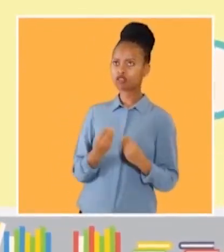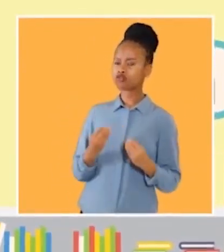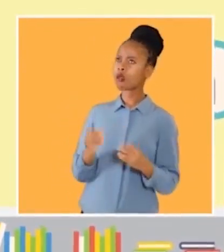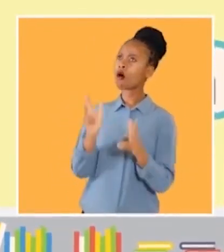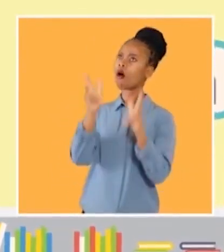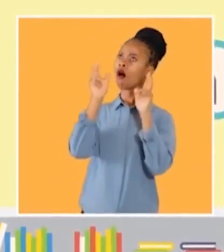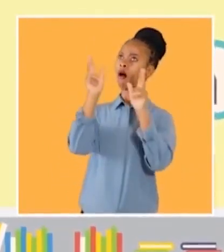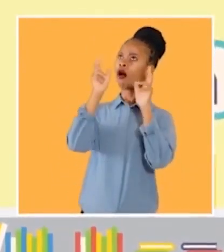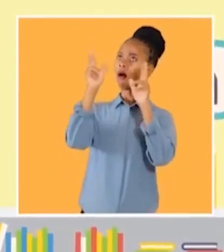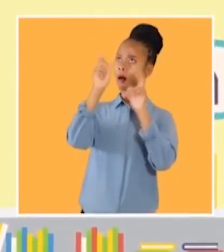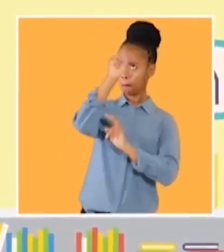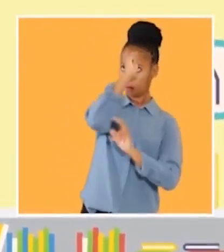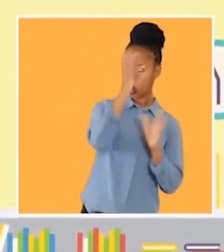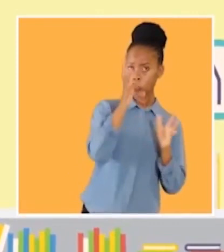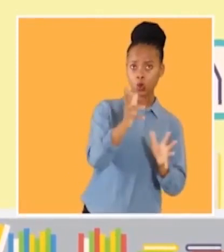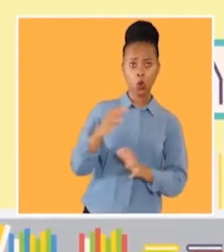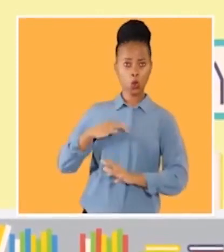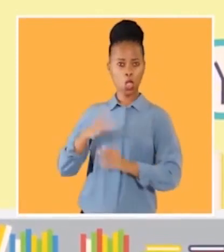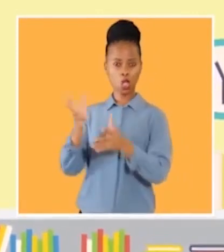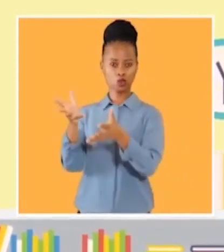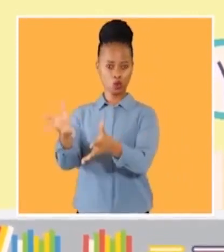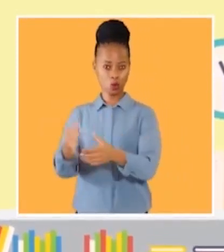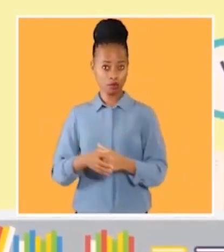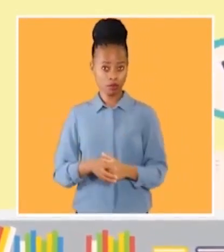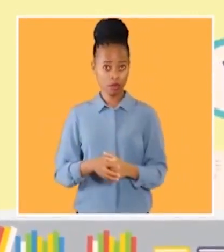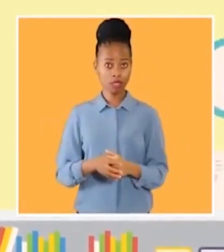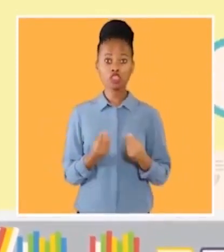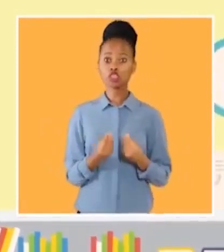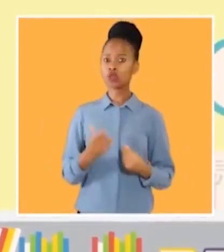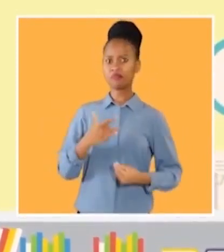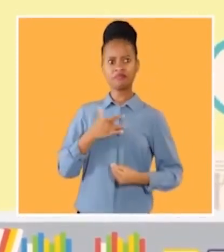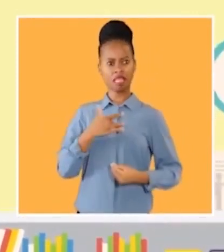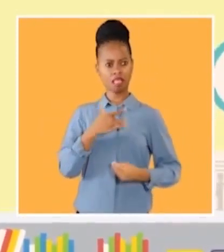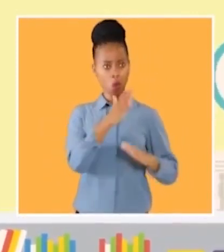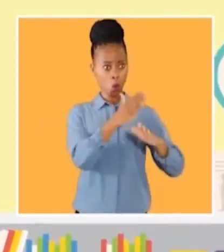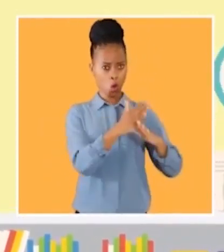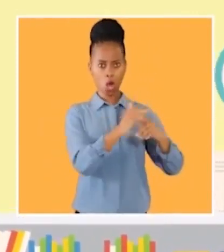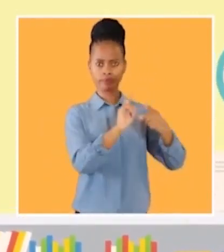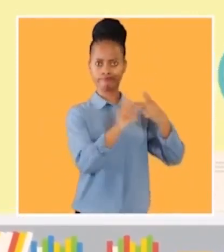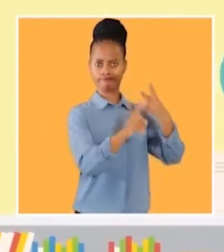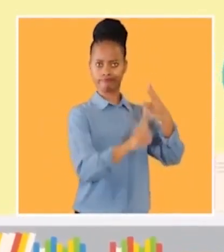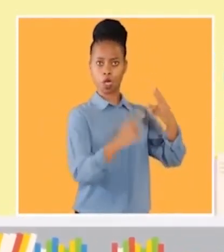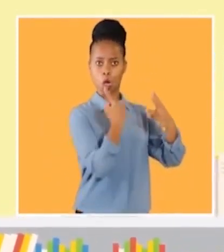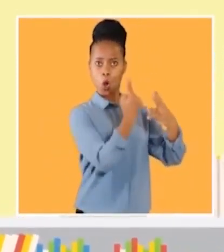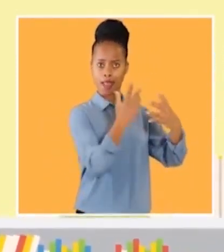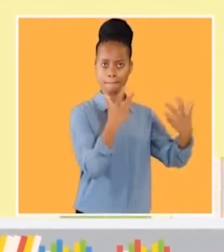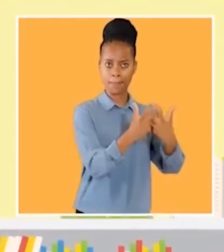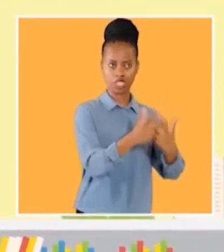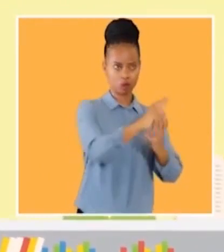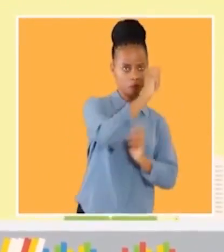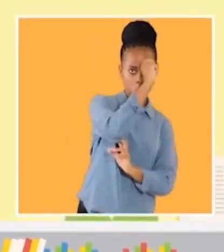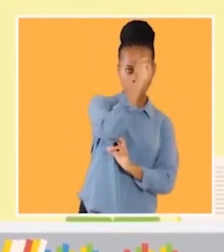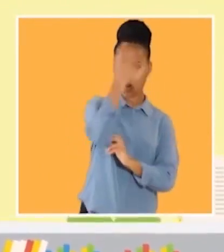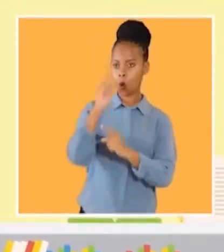children's understanding of gender roles. They may think that certain roles, professions, and accessories are only